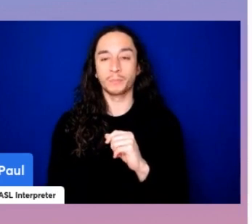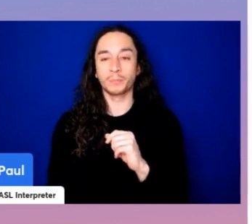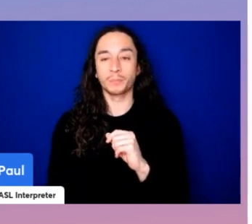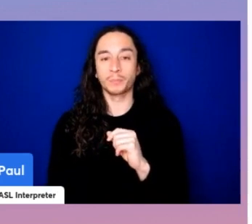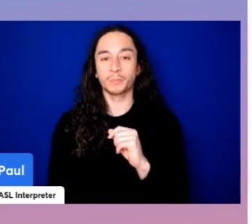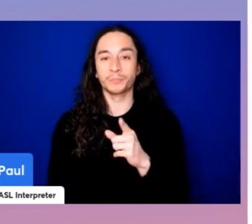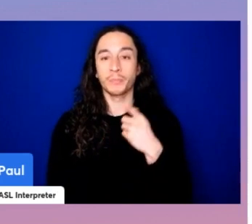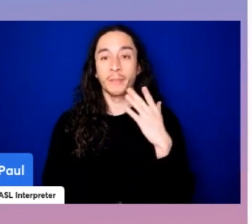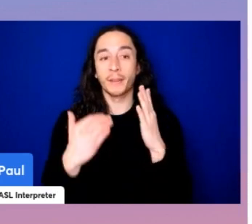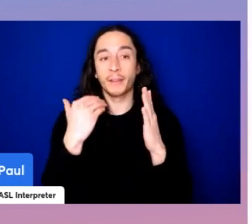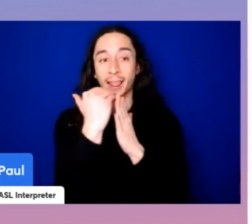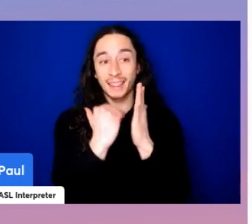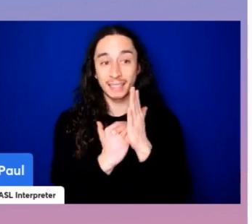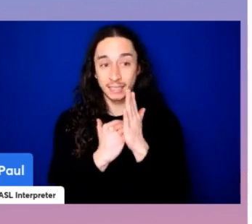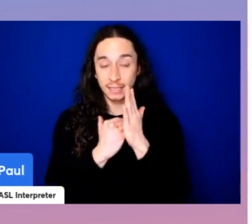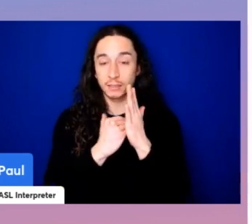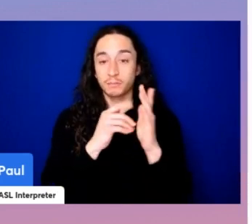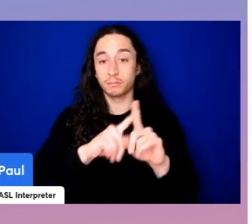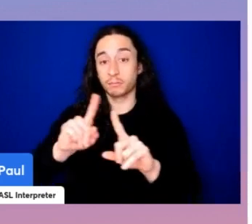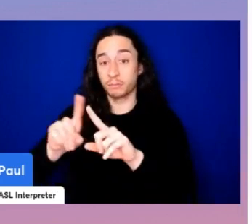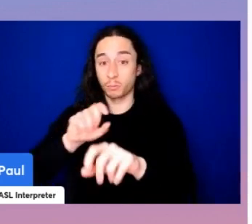the list of workspaces again,